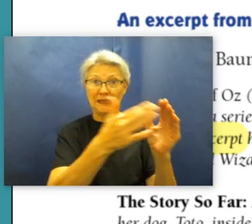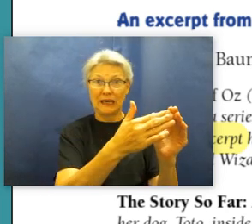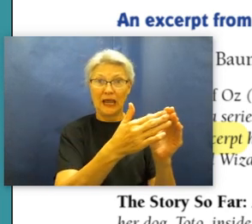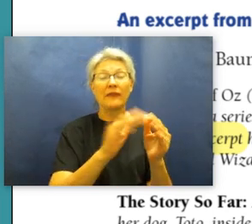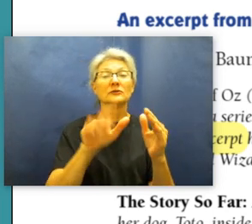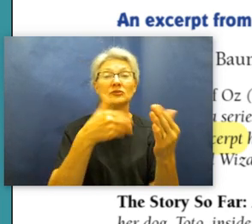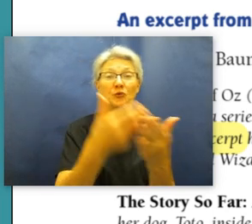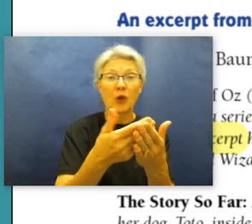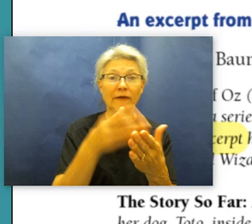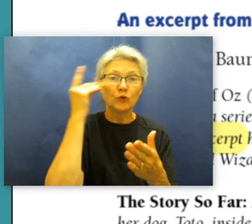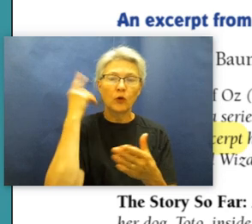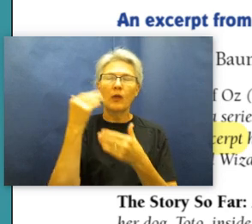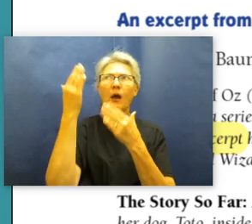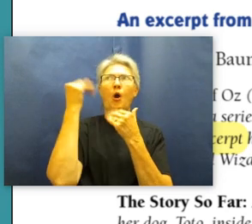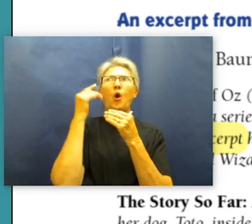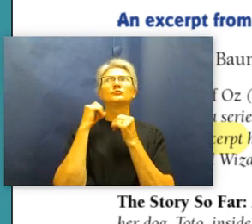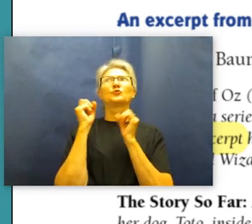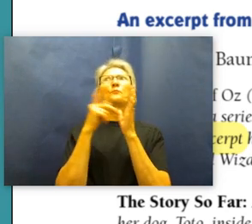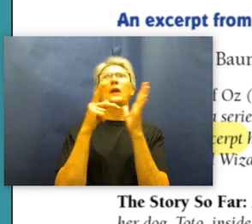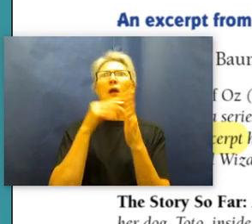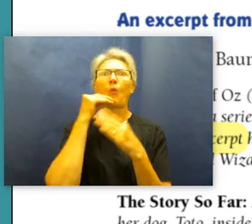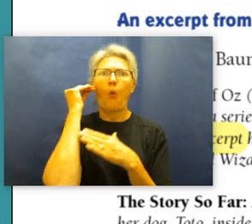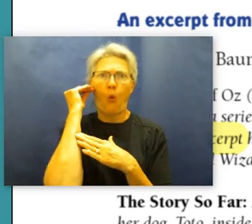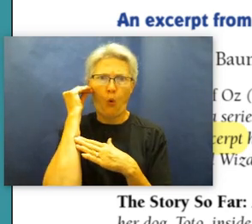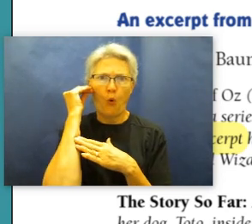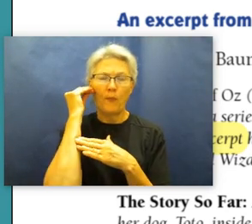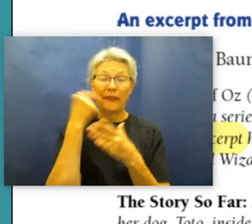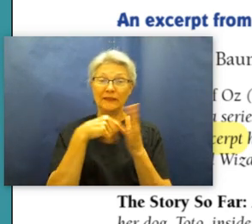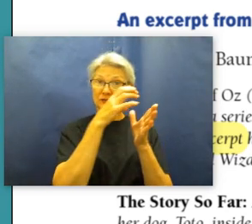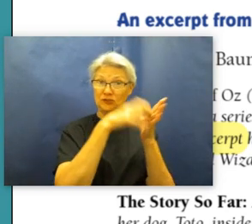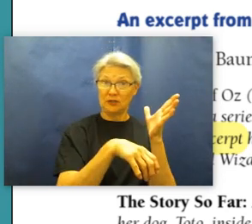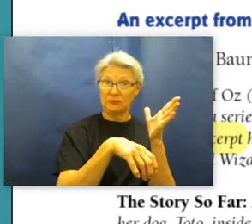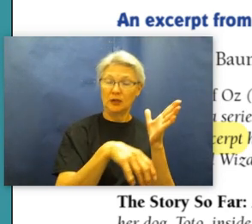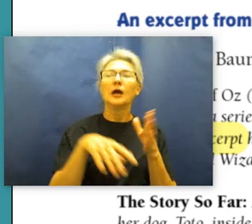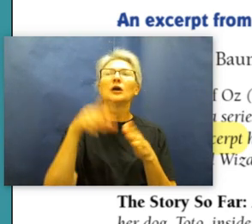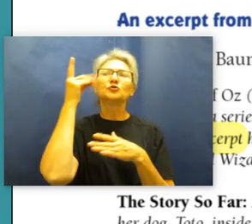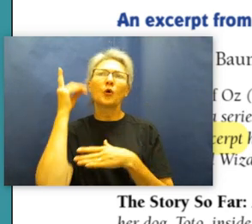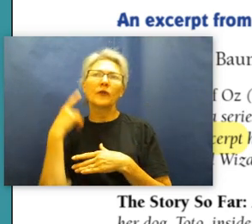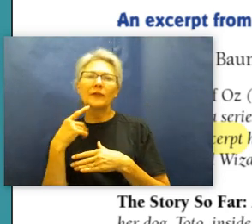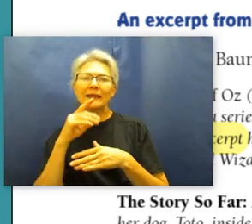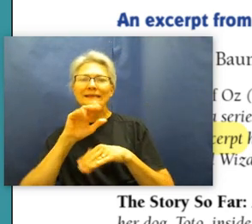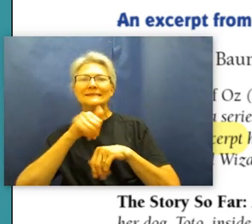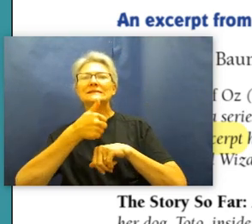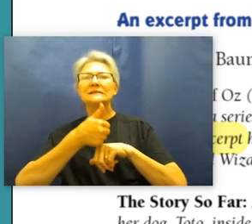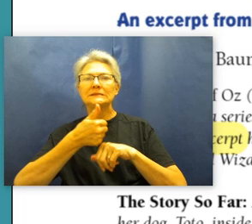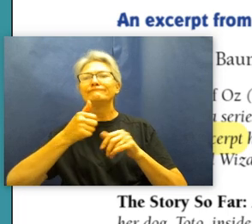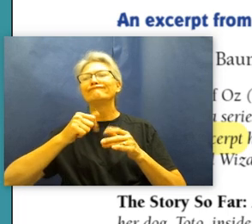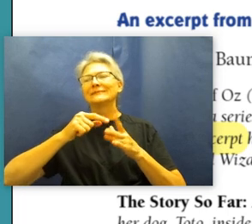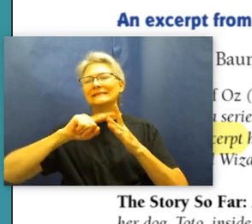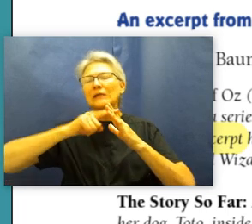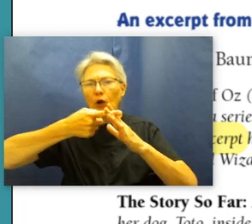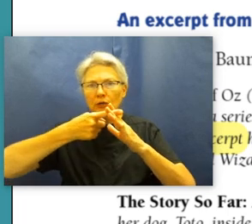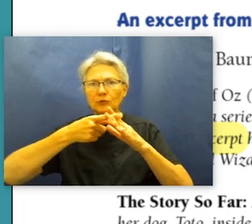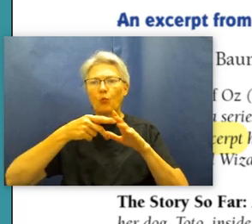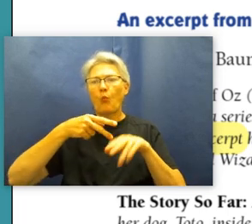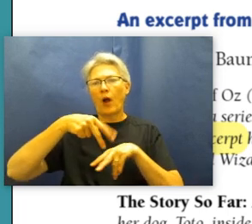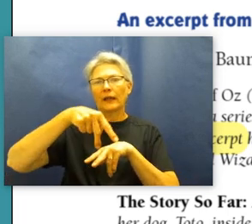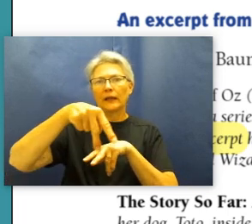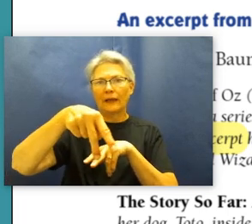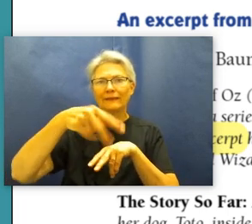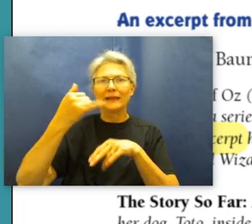hopes the wizard will help her get back home. In this chapter, Dorothy has set off on the Yellow Brick Road and meets